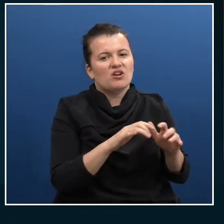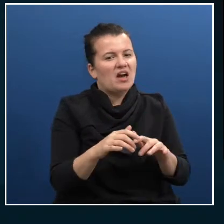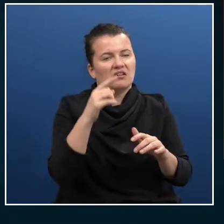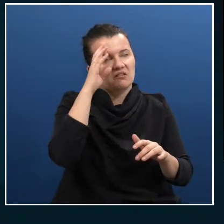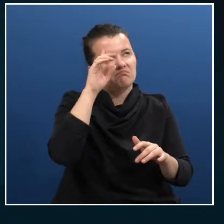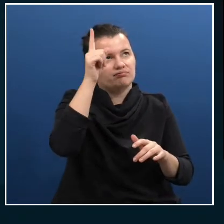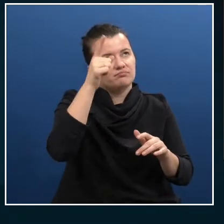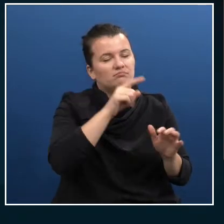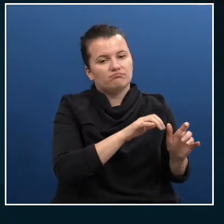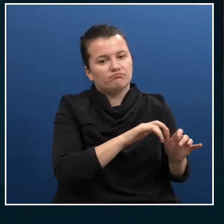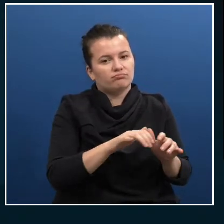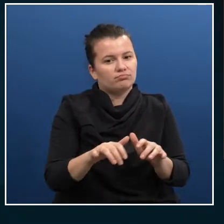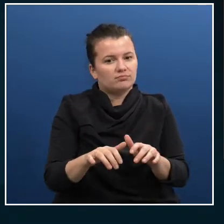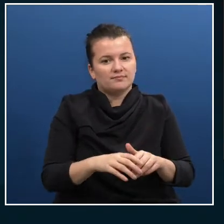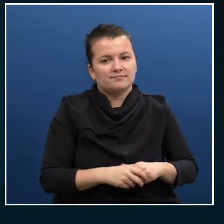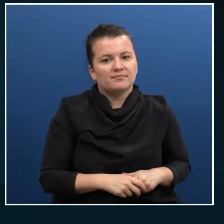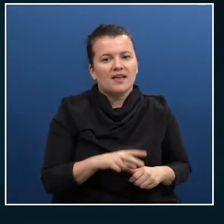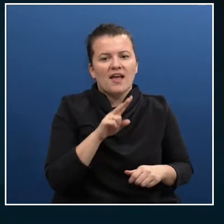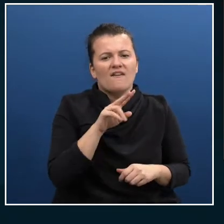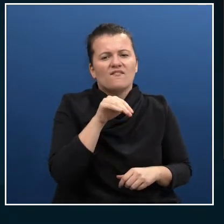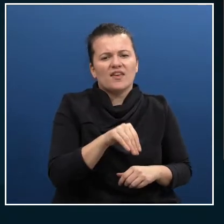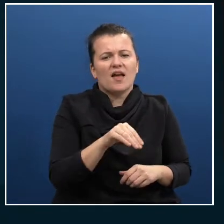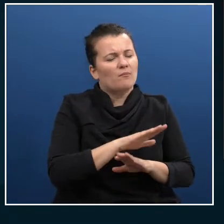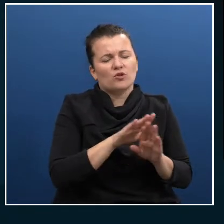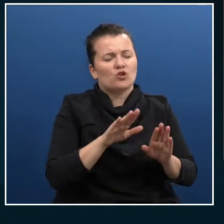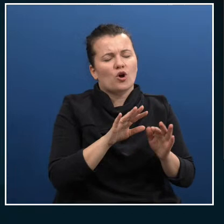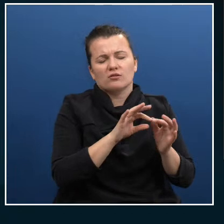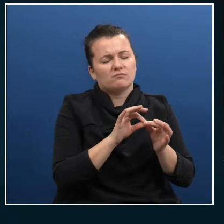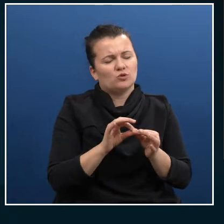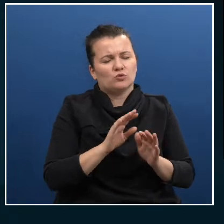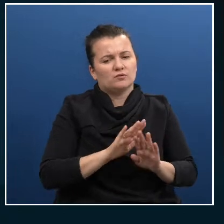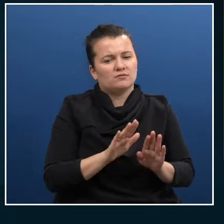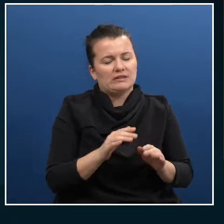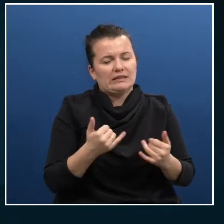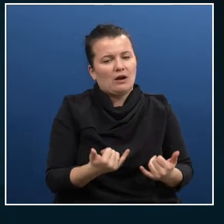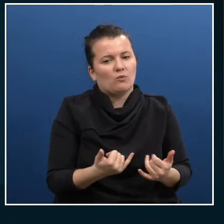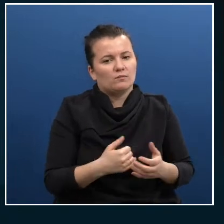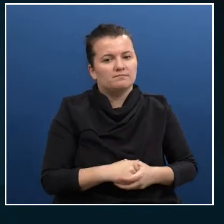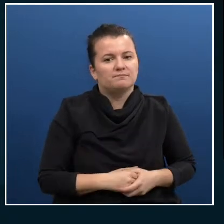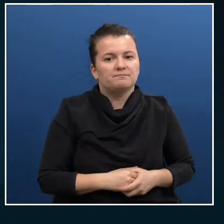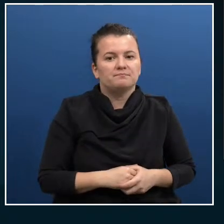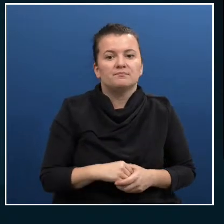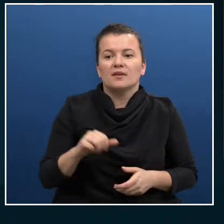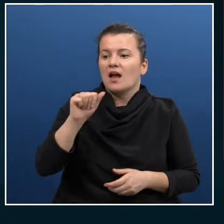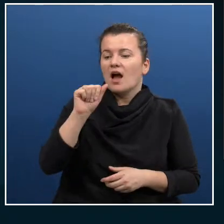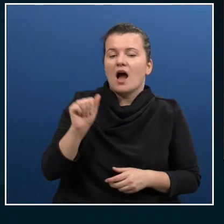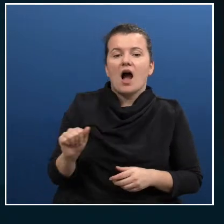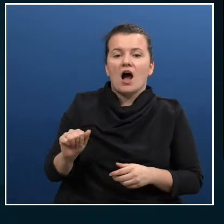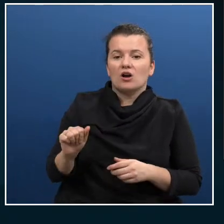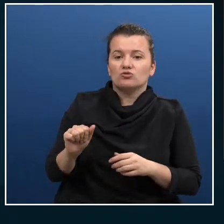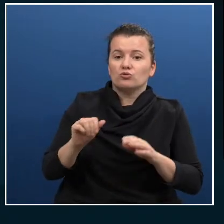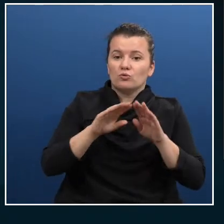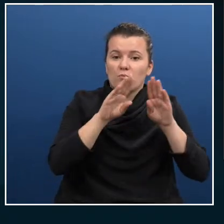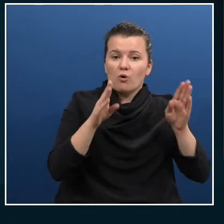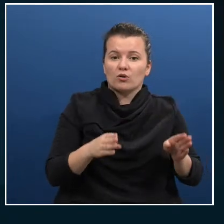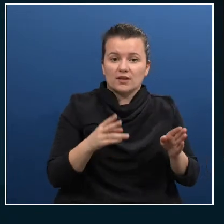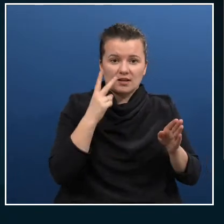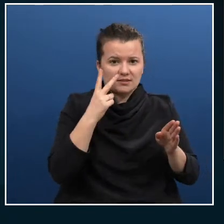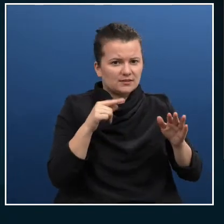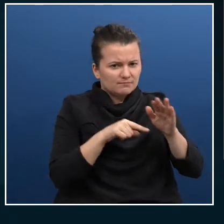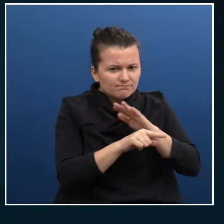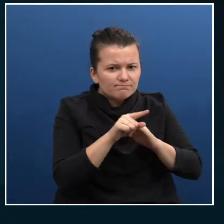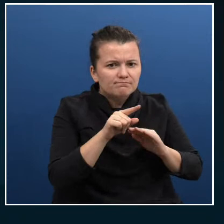use this VM. But let's switch to the Azure portal and take a look at what it is deploying. And now we have the deployment of our